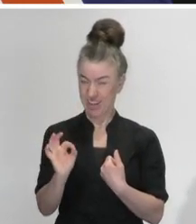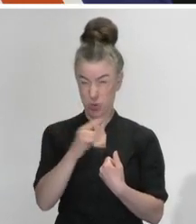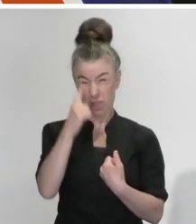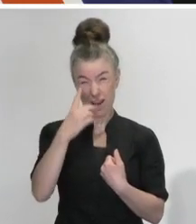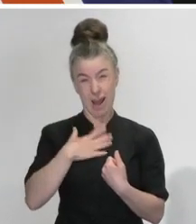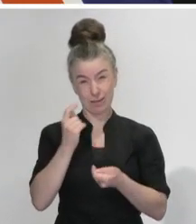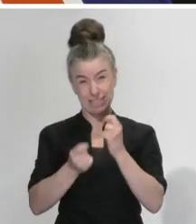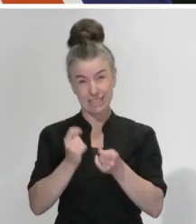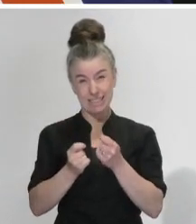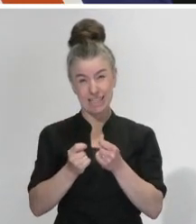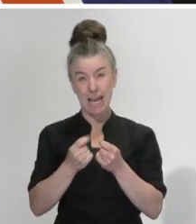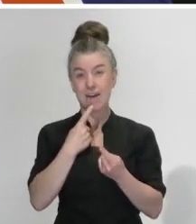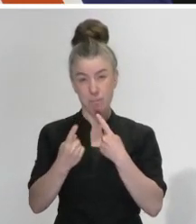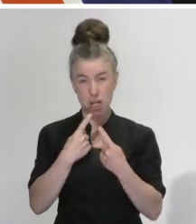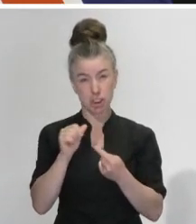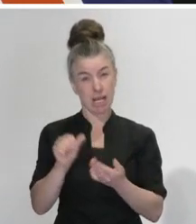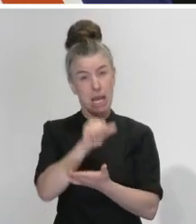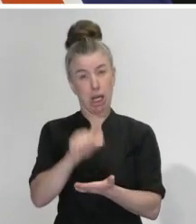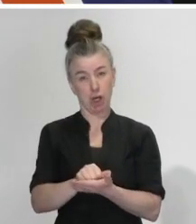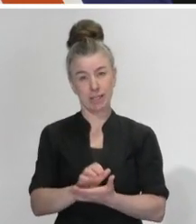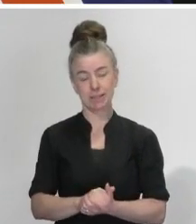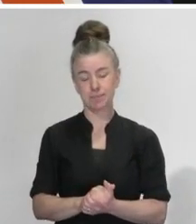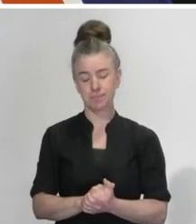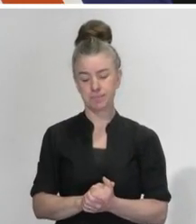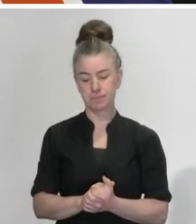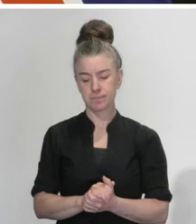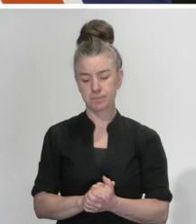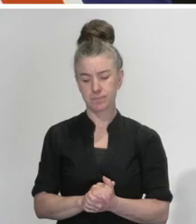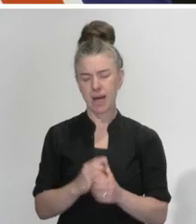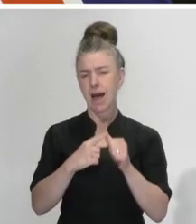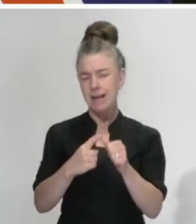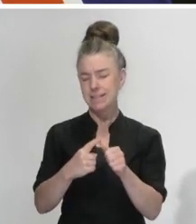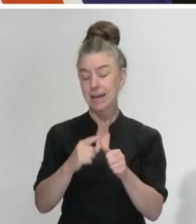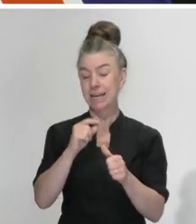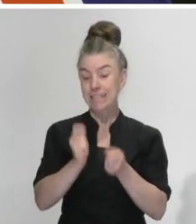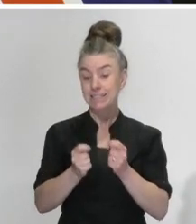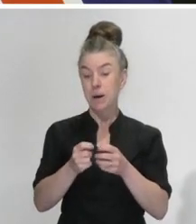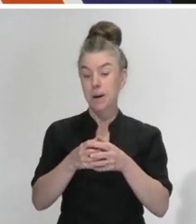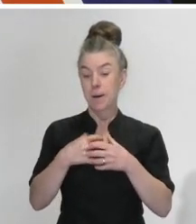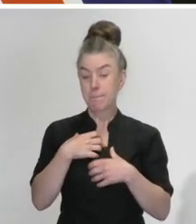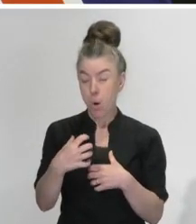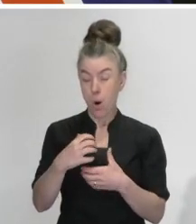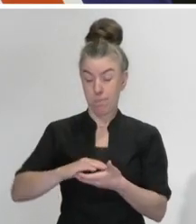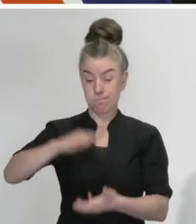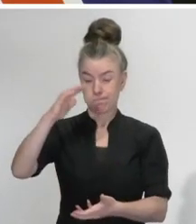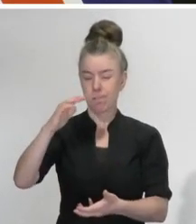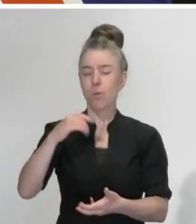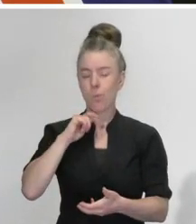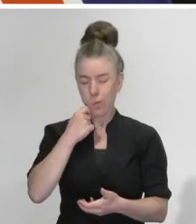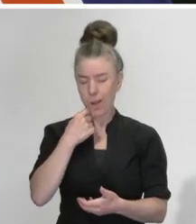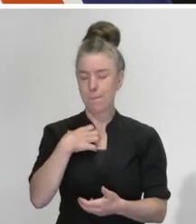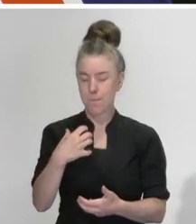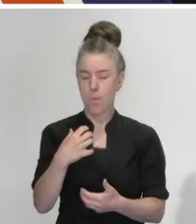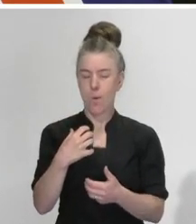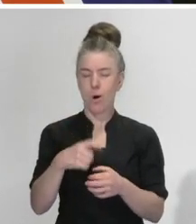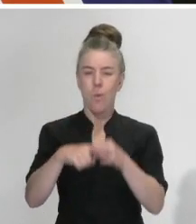accurate? Well, I think the more testing we do, the better our picture will be of the extent of infection, and that would